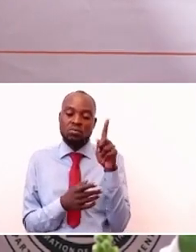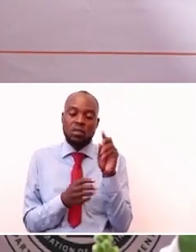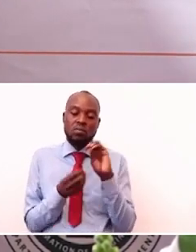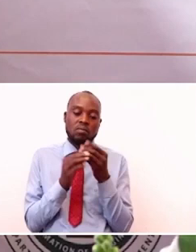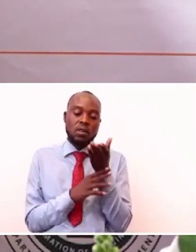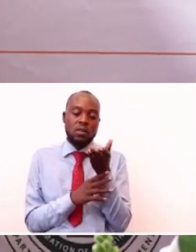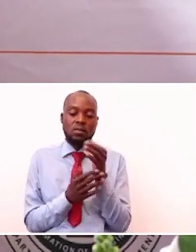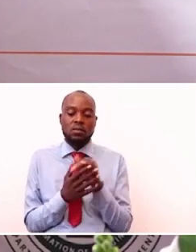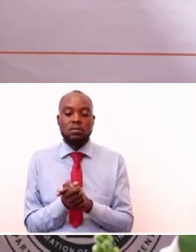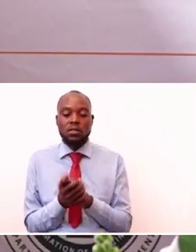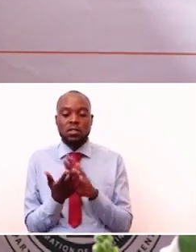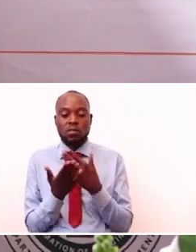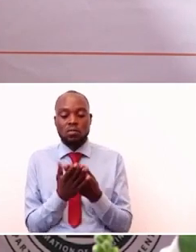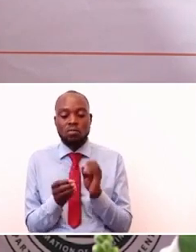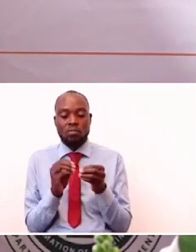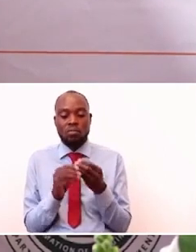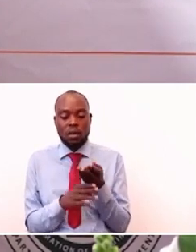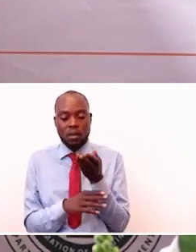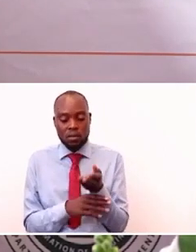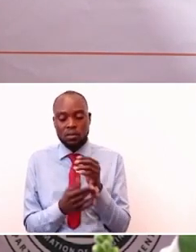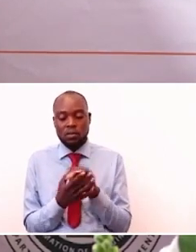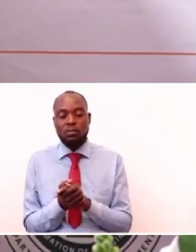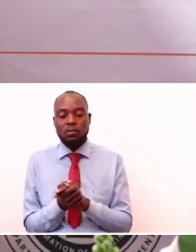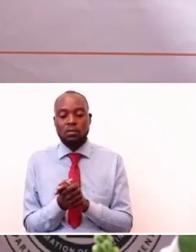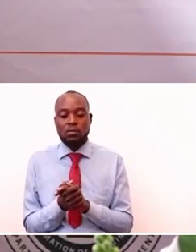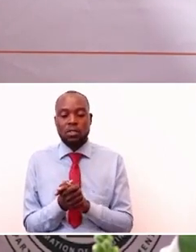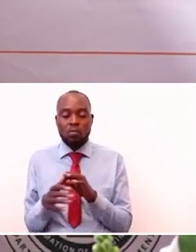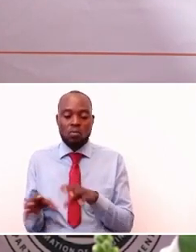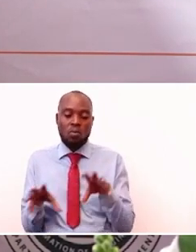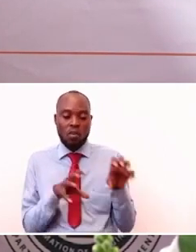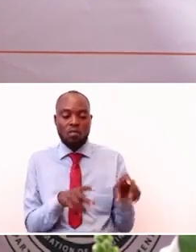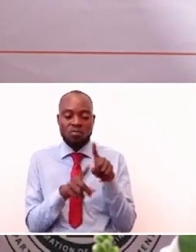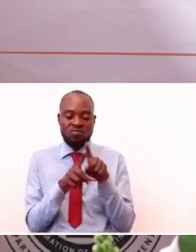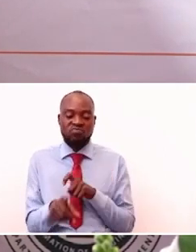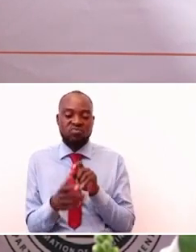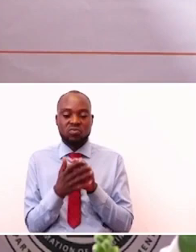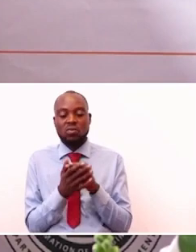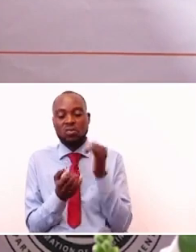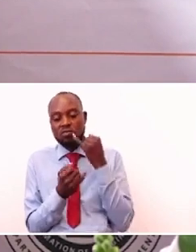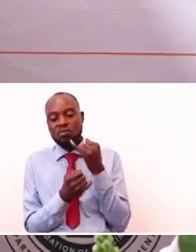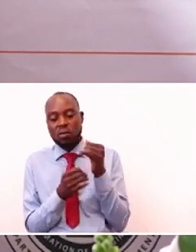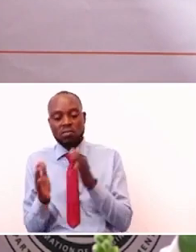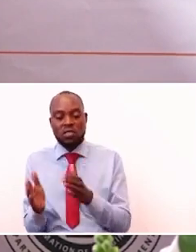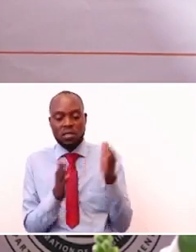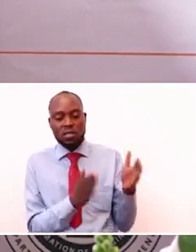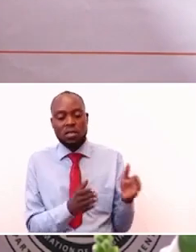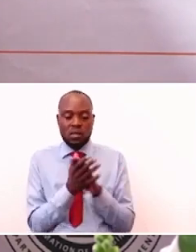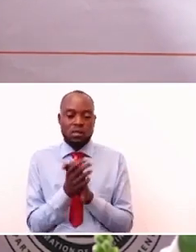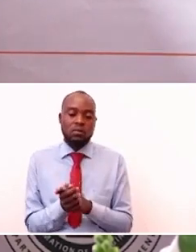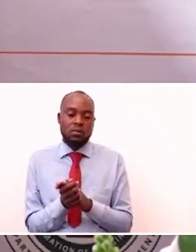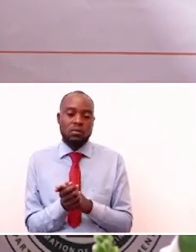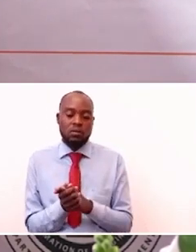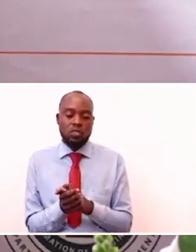it, because formalizing means then moving from the informal sector, and I think the informal sector is really the backbone